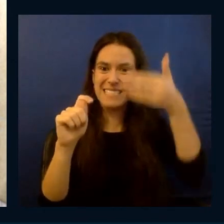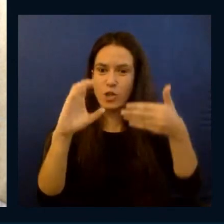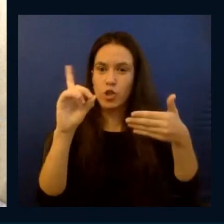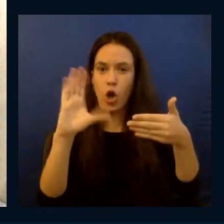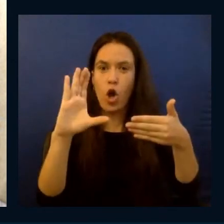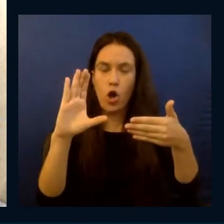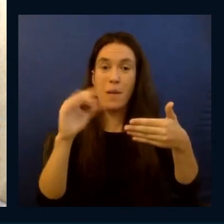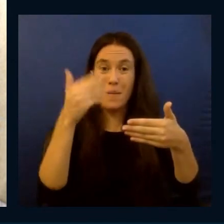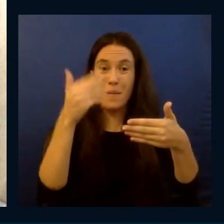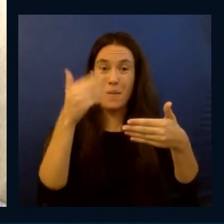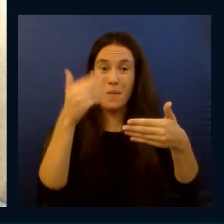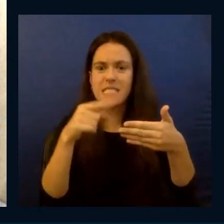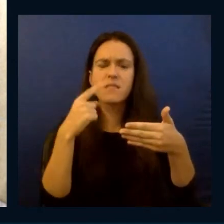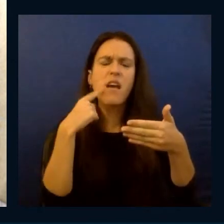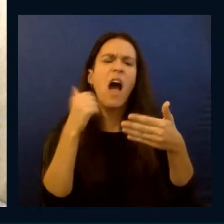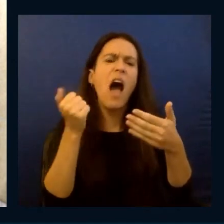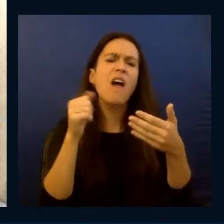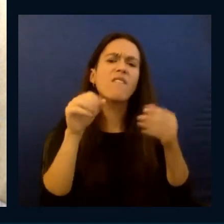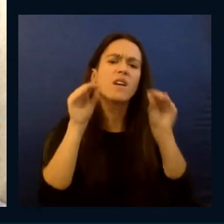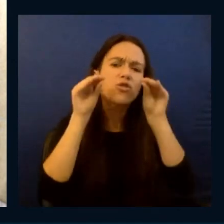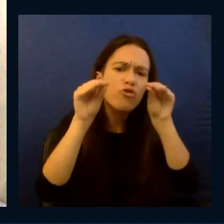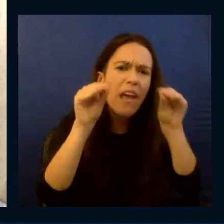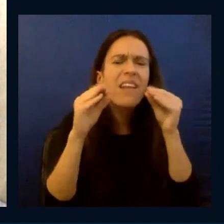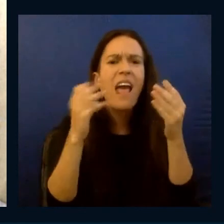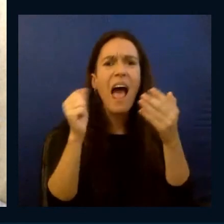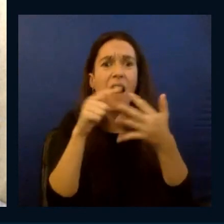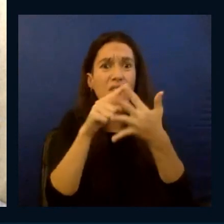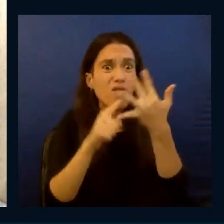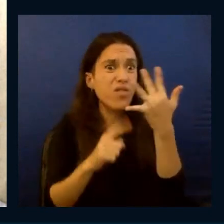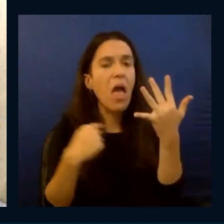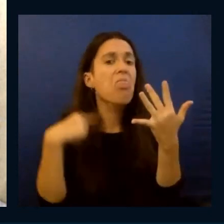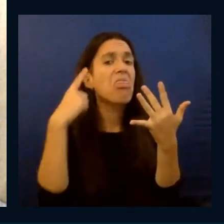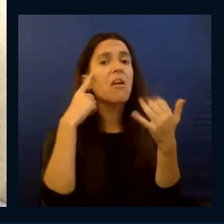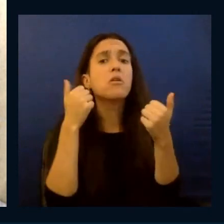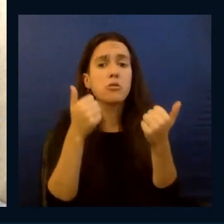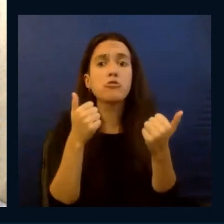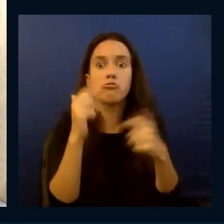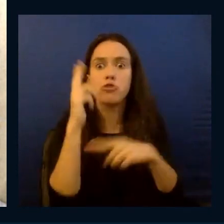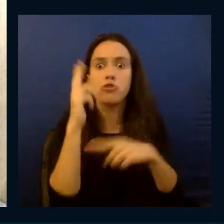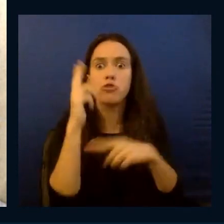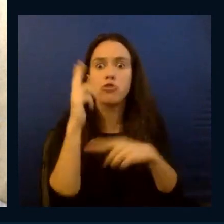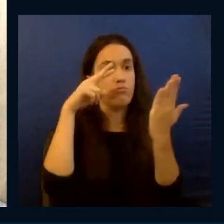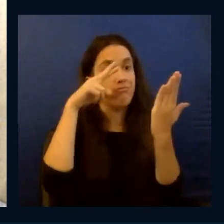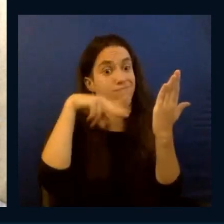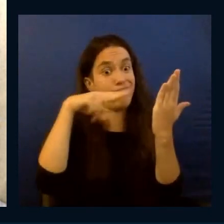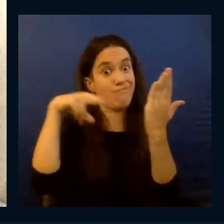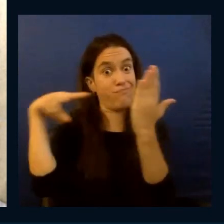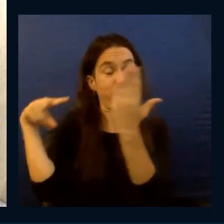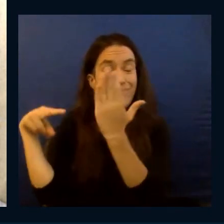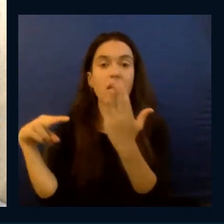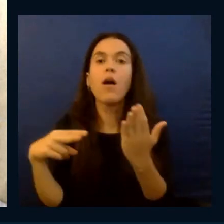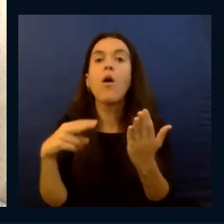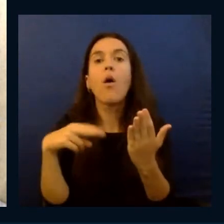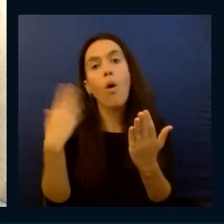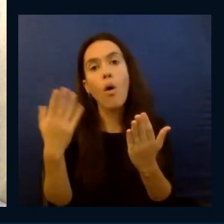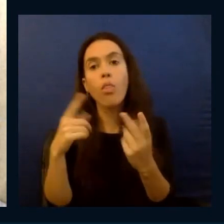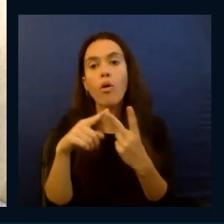walkthroughs, there are trainings, all of that stuff would be a fantastic place to start. The other place I would start is at